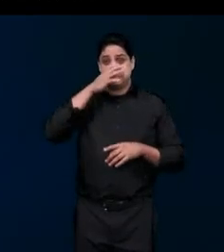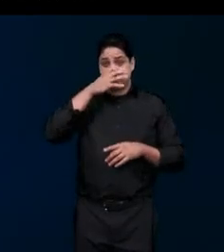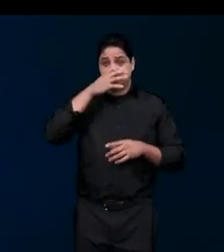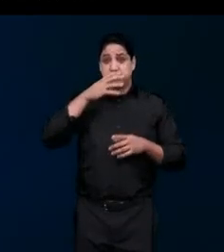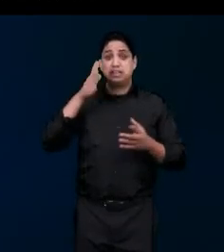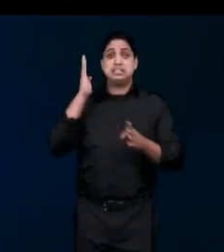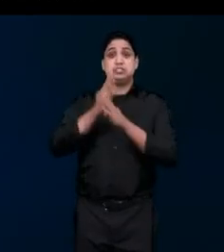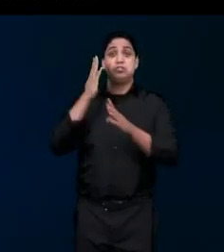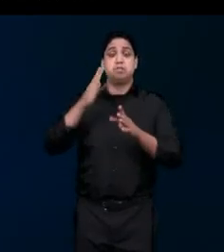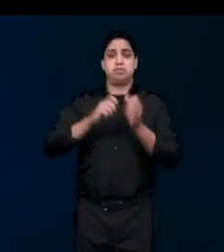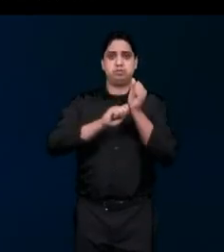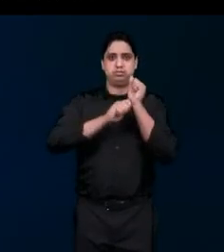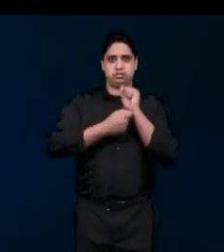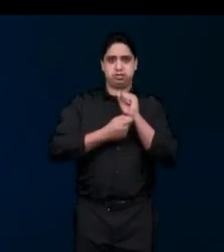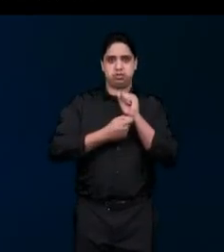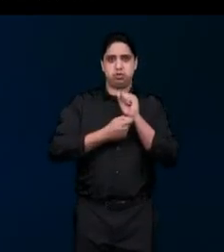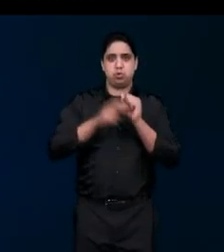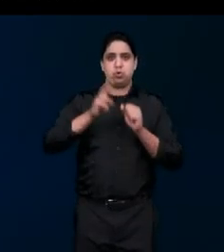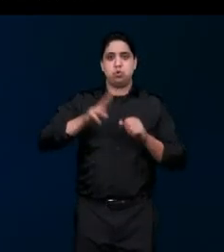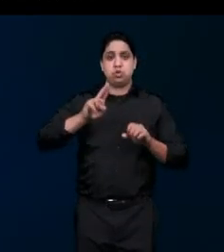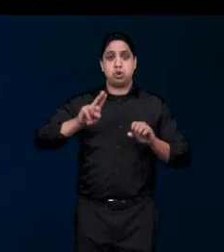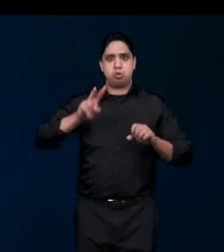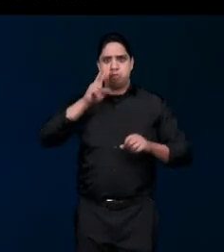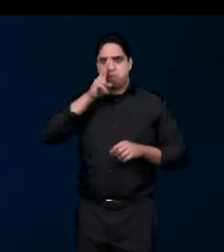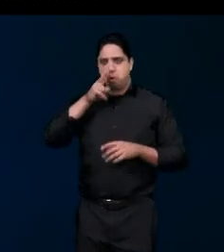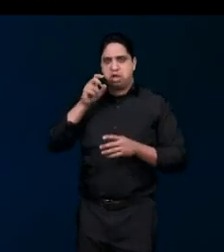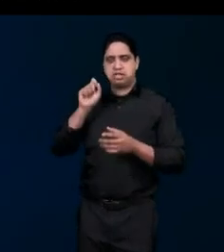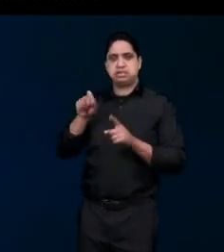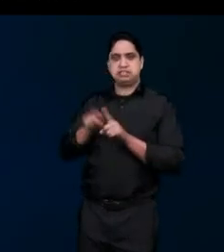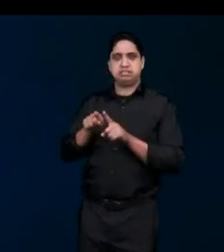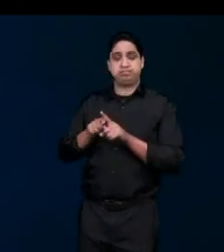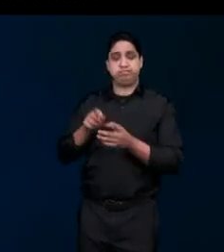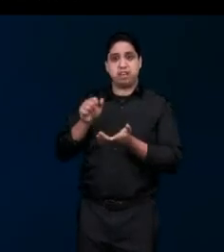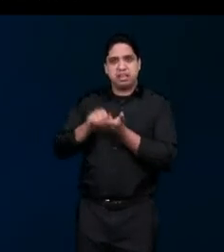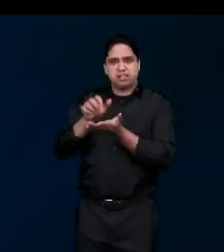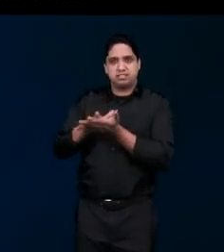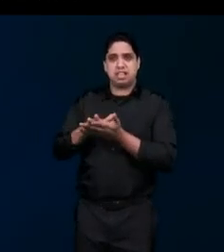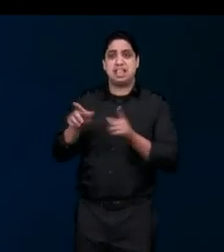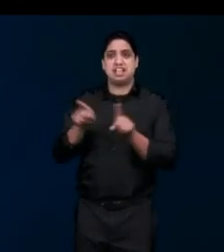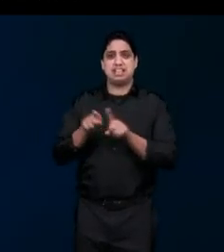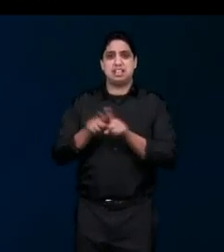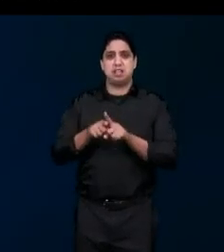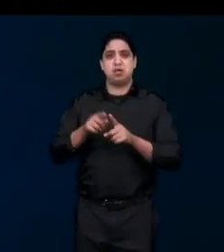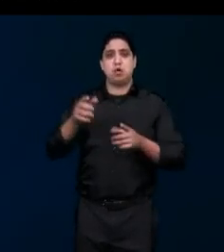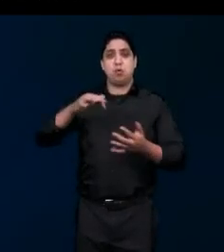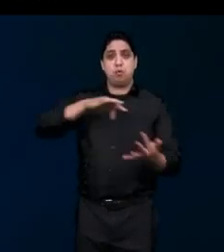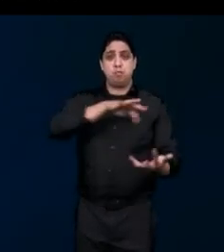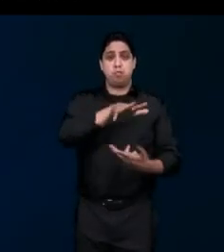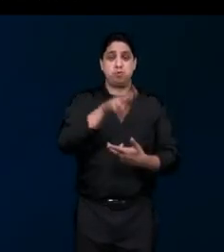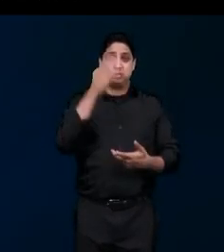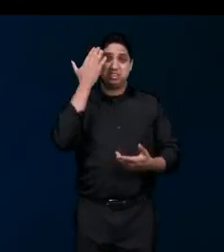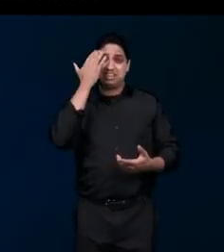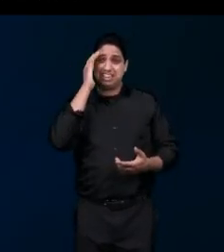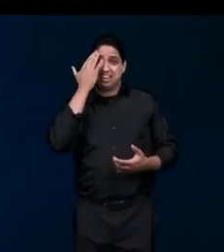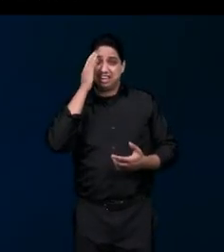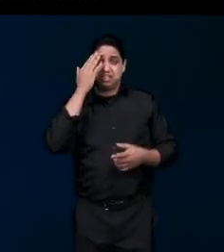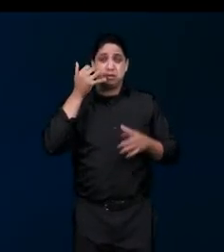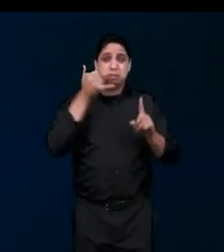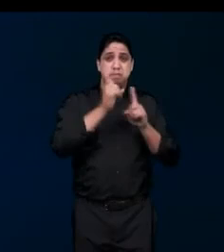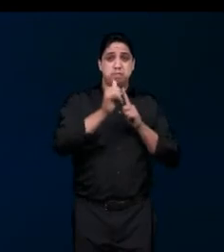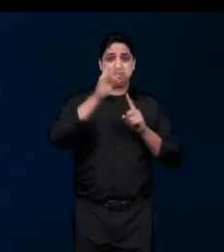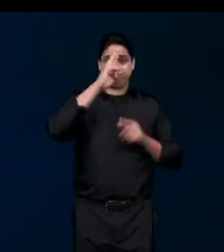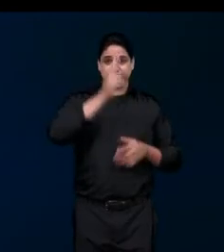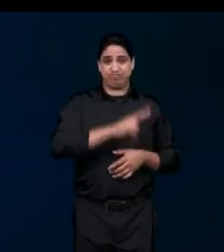and violence. In the same way, the world seeks to understand what is prophetical by reason and not by reaching the